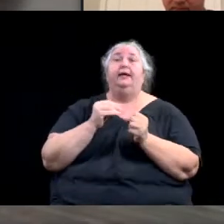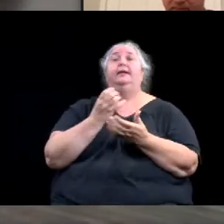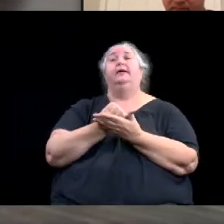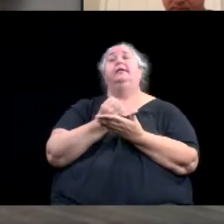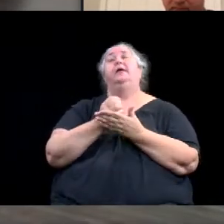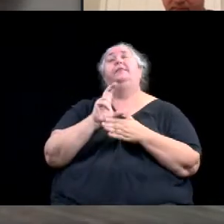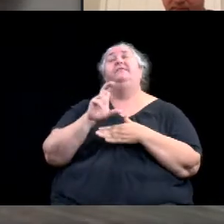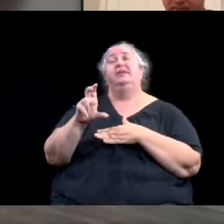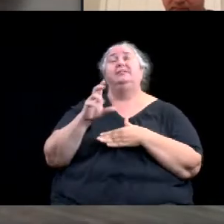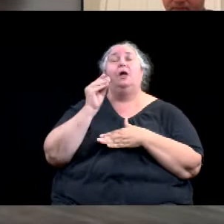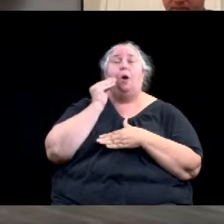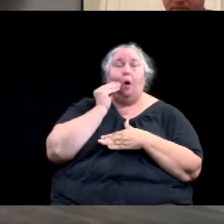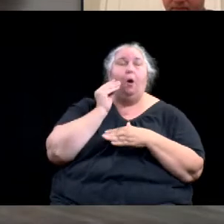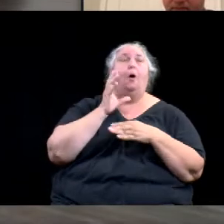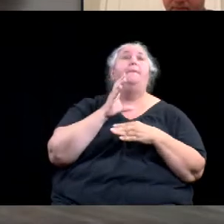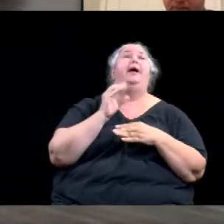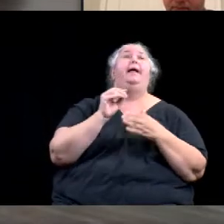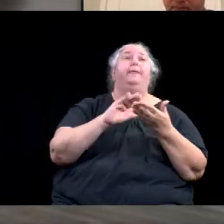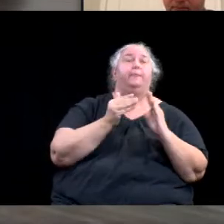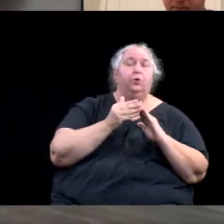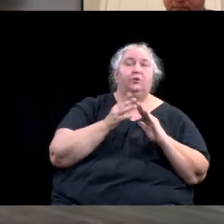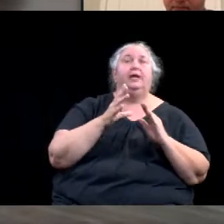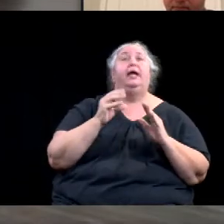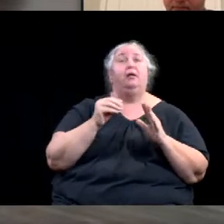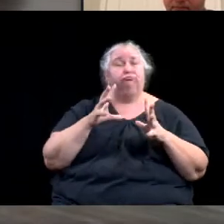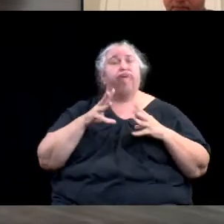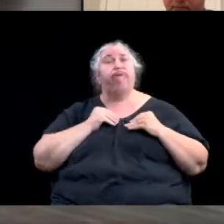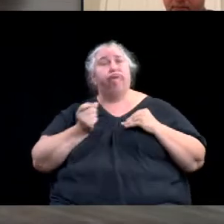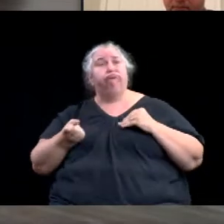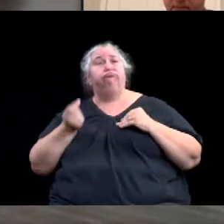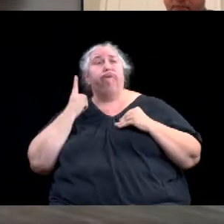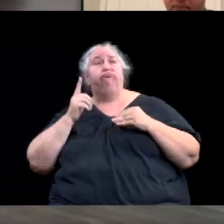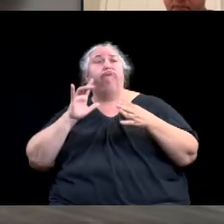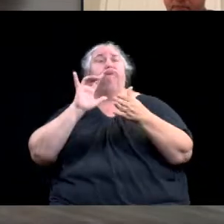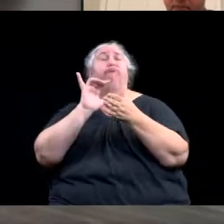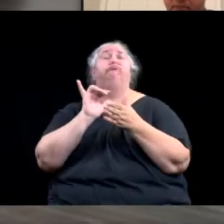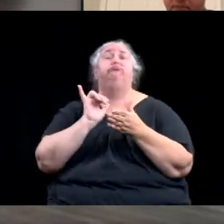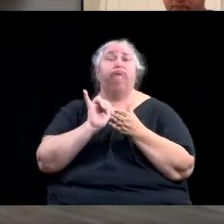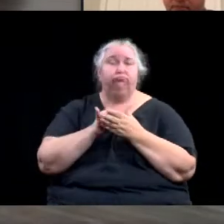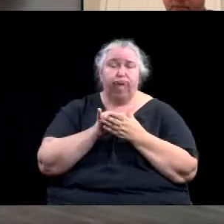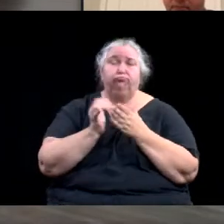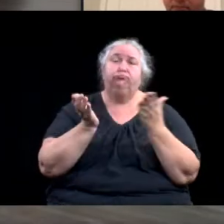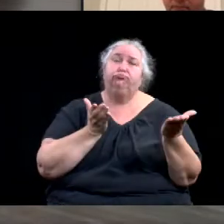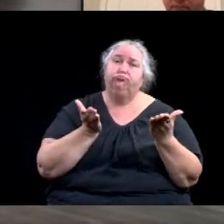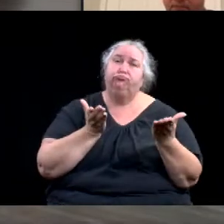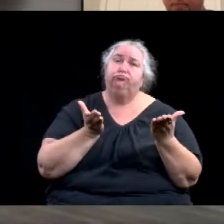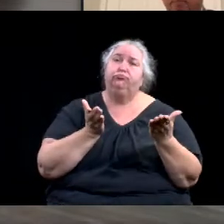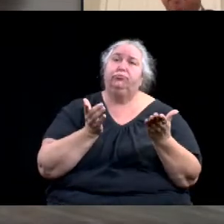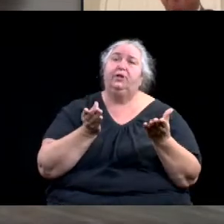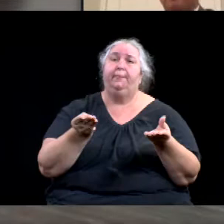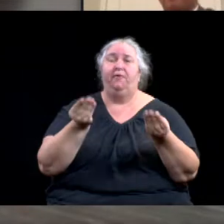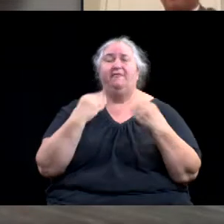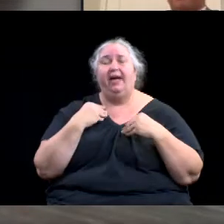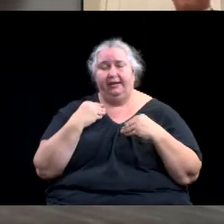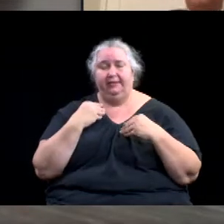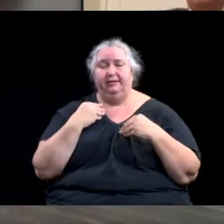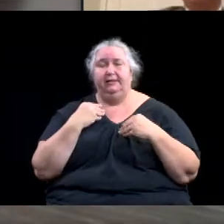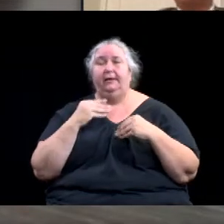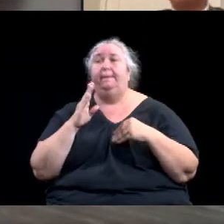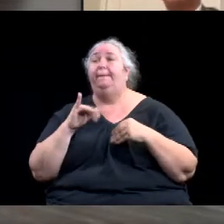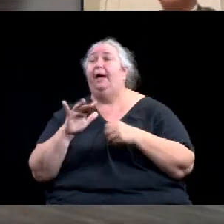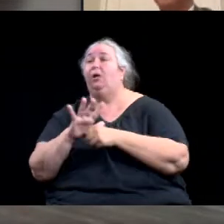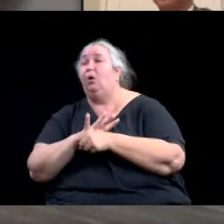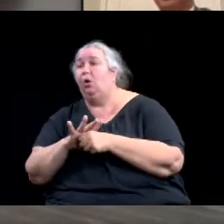of us by local and state building departments, fire prevention bureaus, and federal agencies in protecting lives and